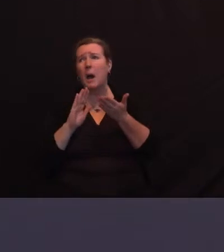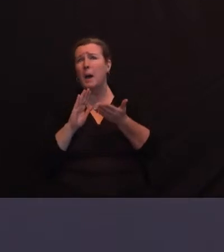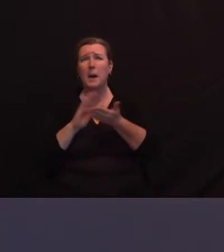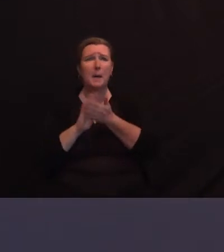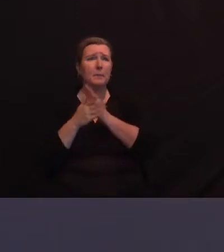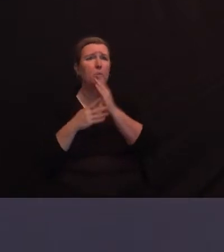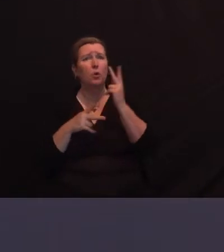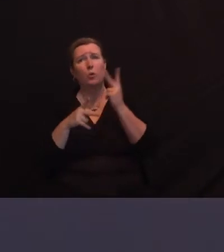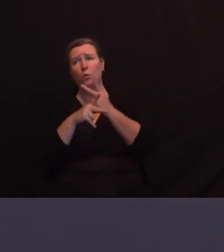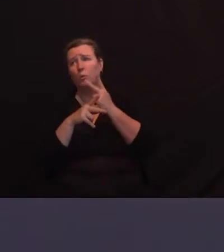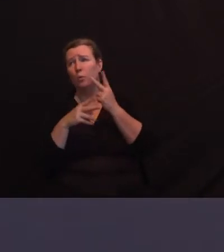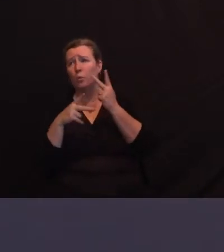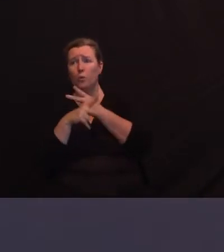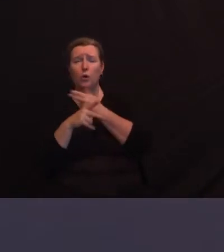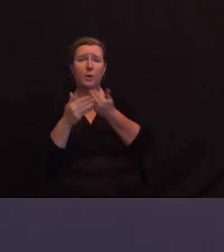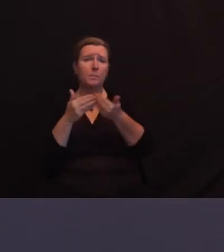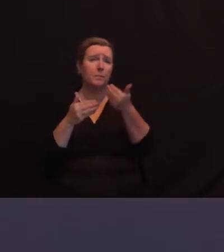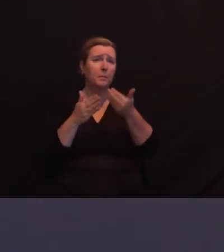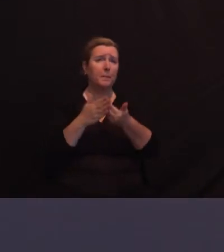modeling you look at,